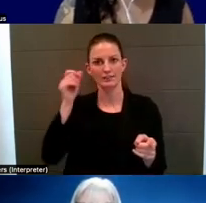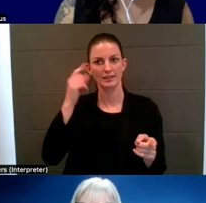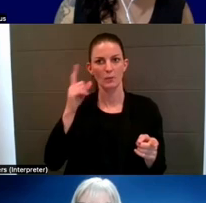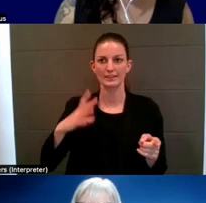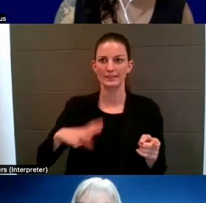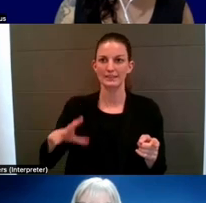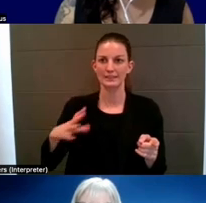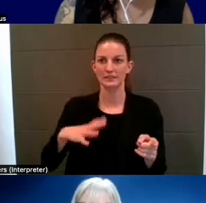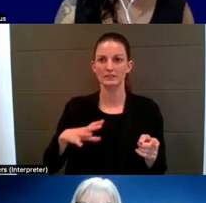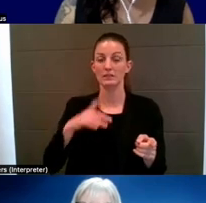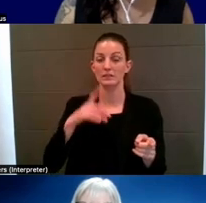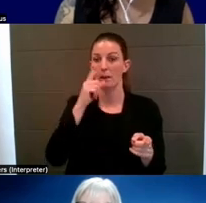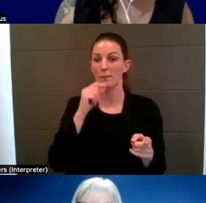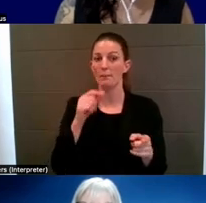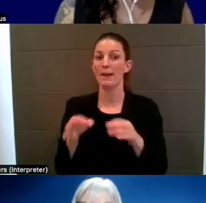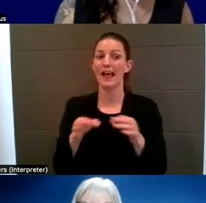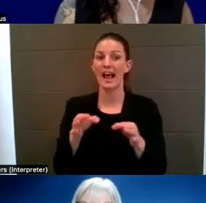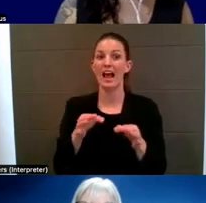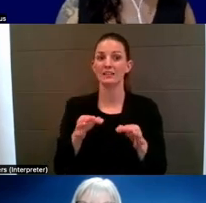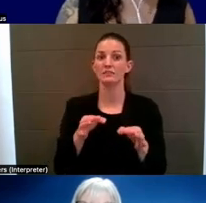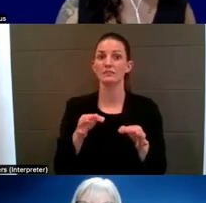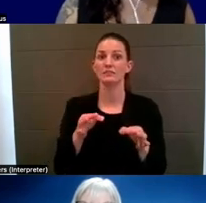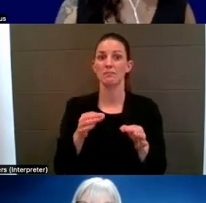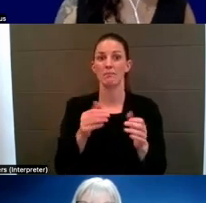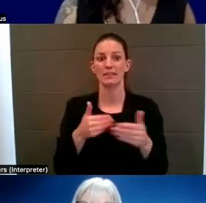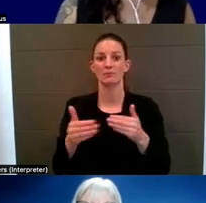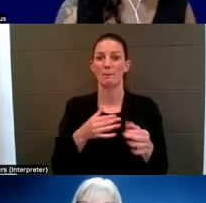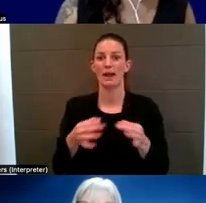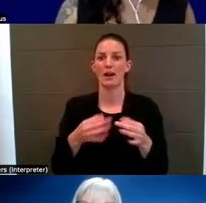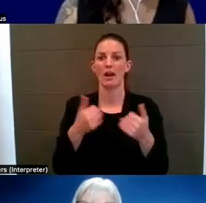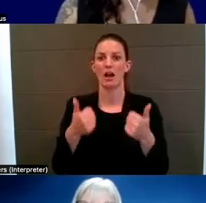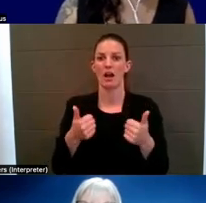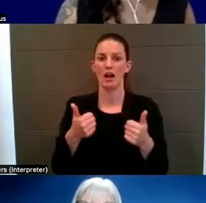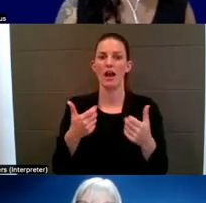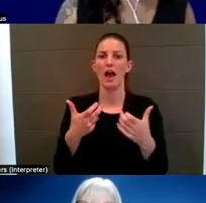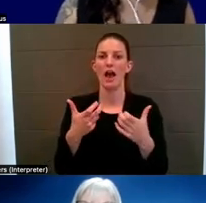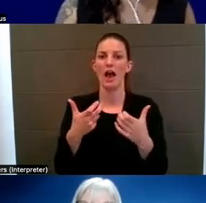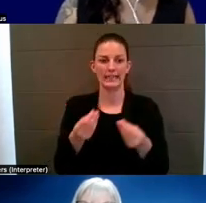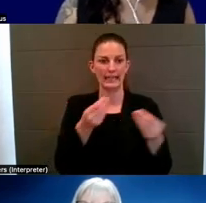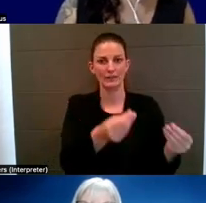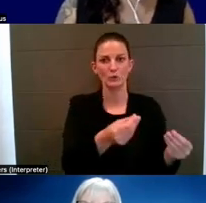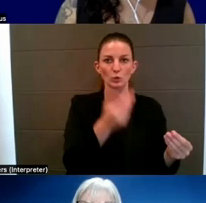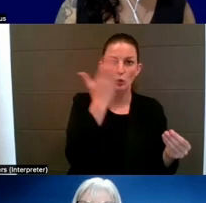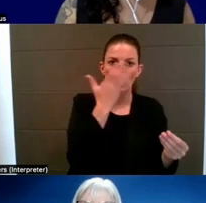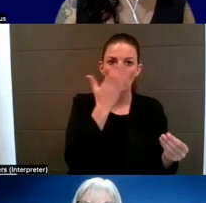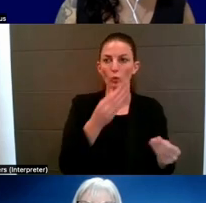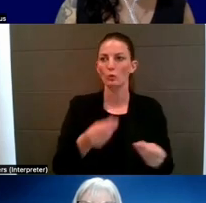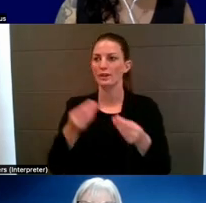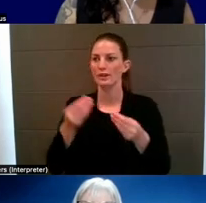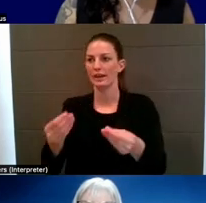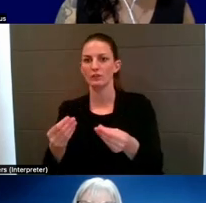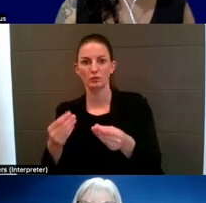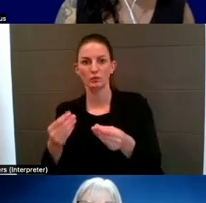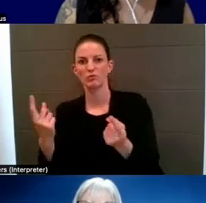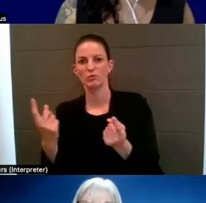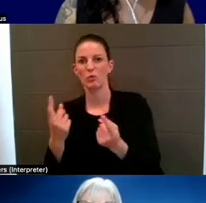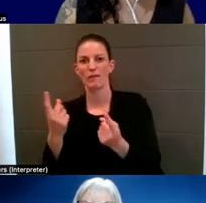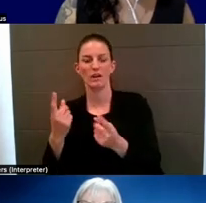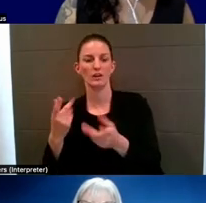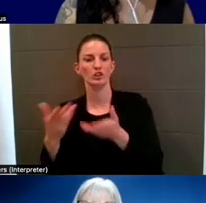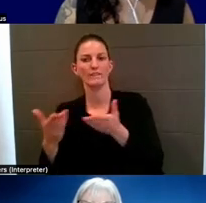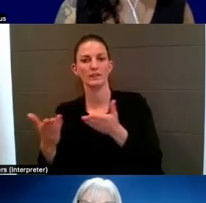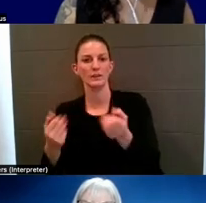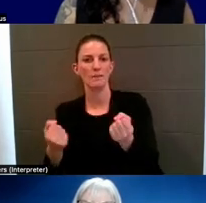across school and home, for example. So I would ask anyone that works with you to help you create a mealtime management